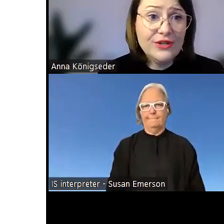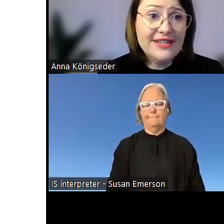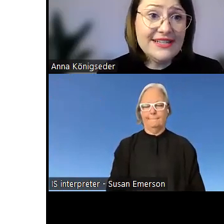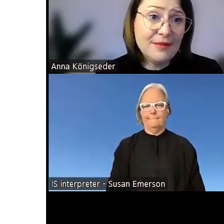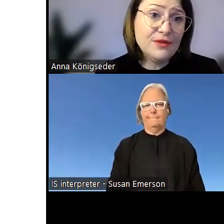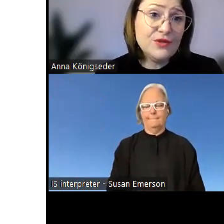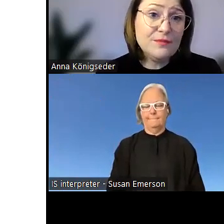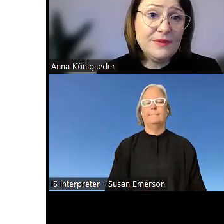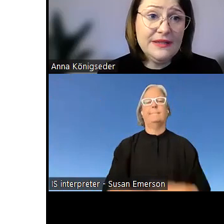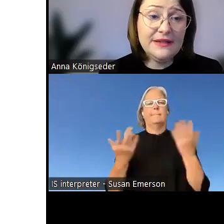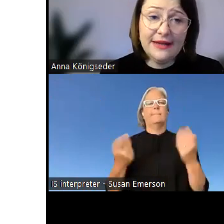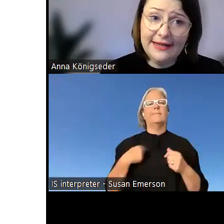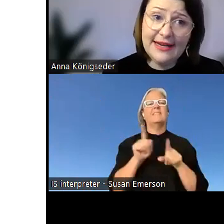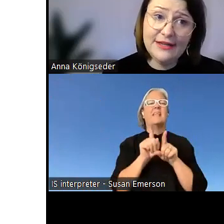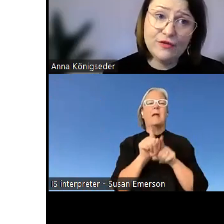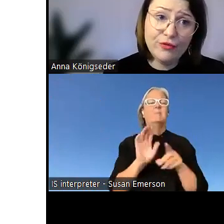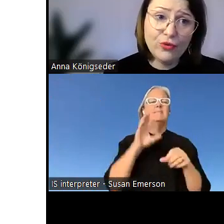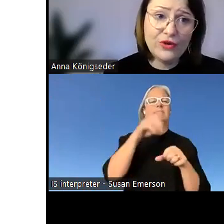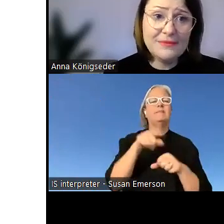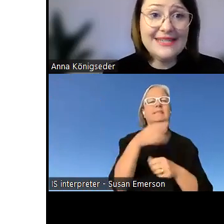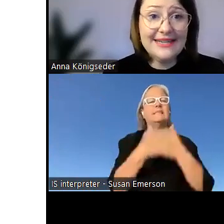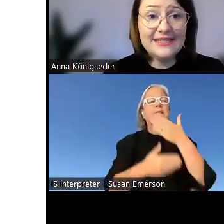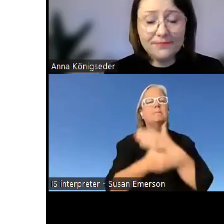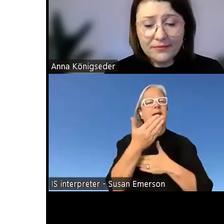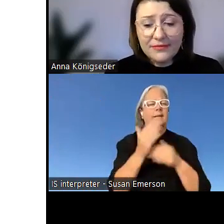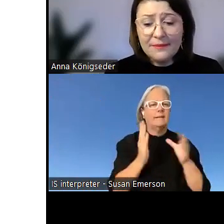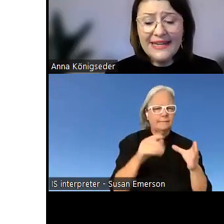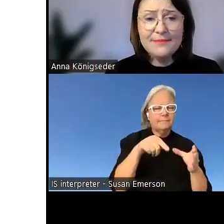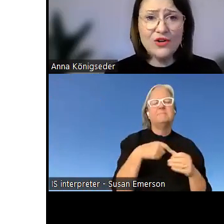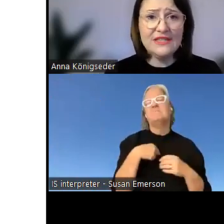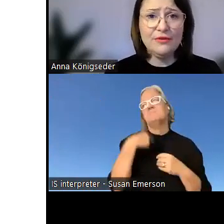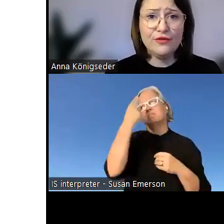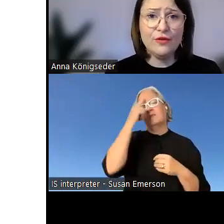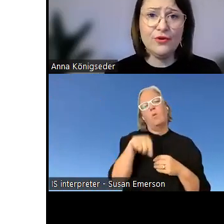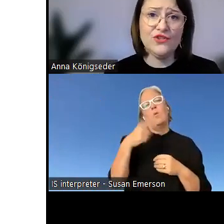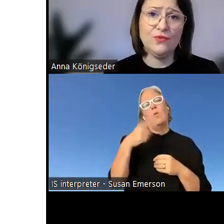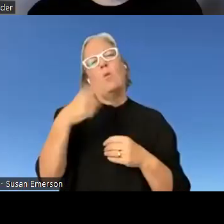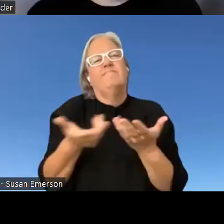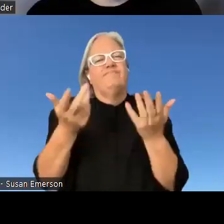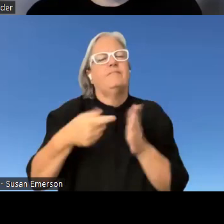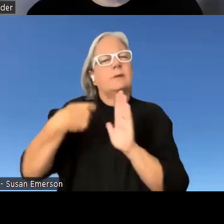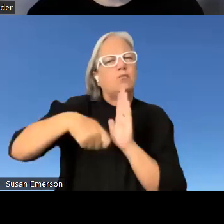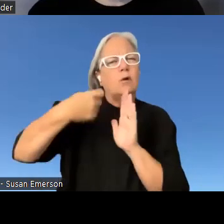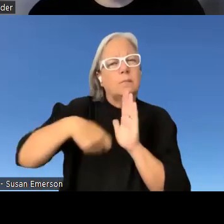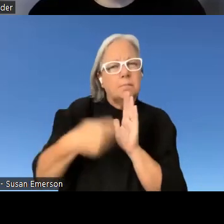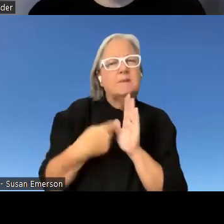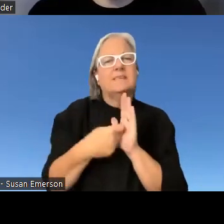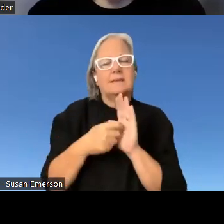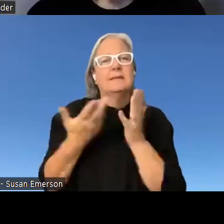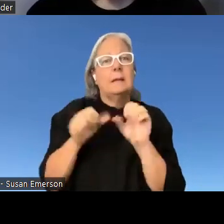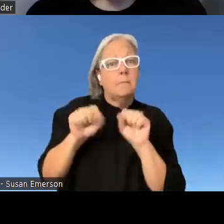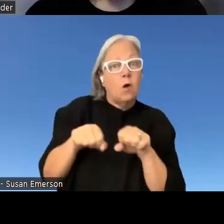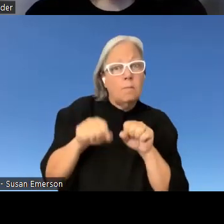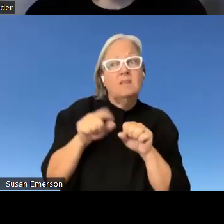Another concrete example would be any kind of programs that make it possible for persons with disabilities to participate